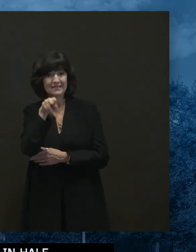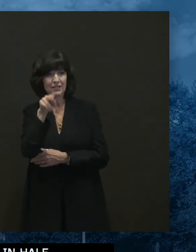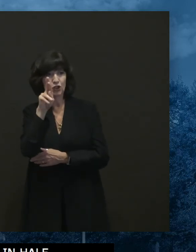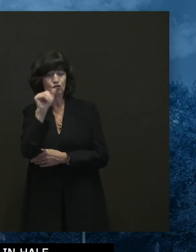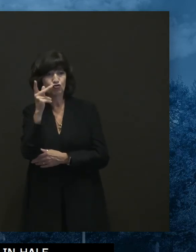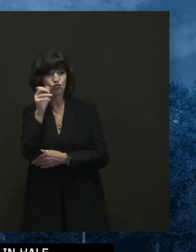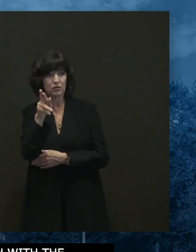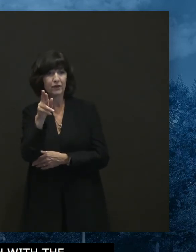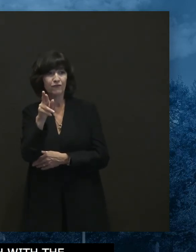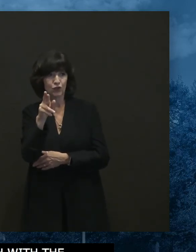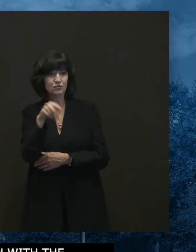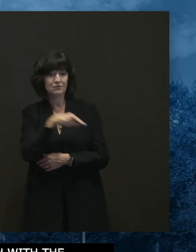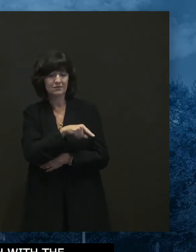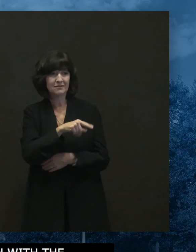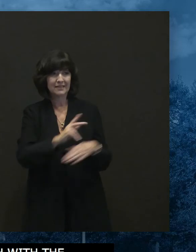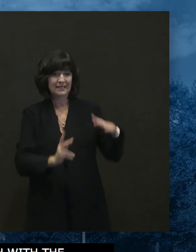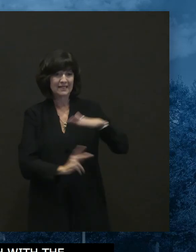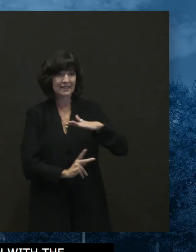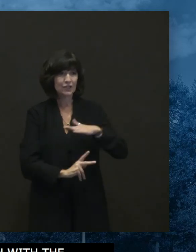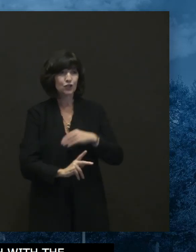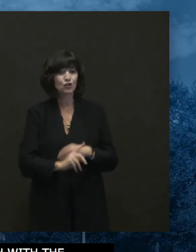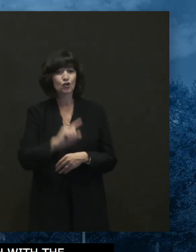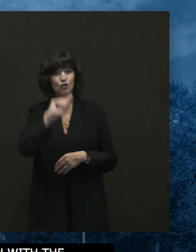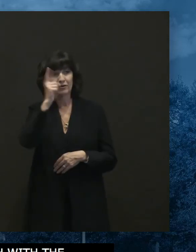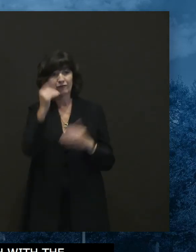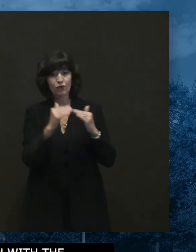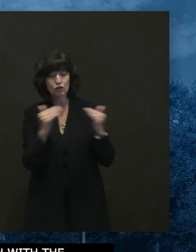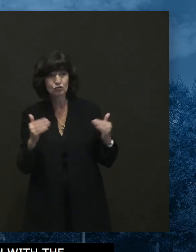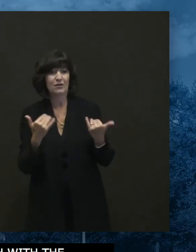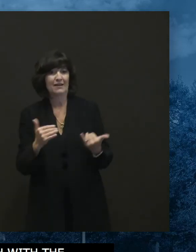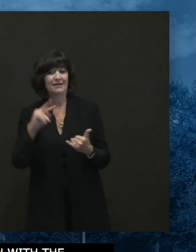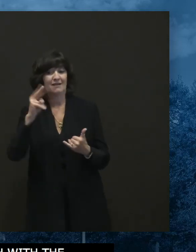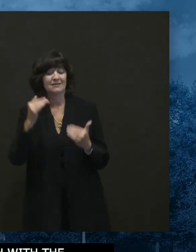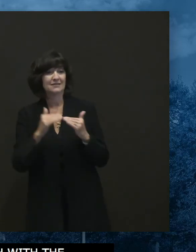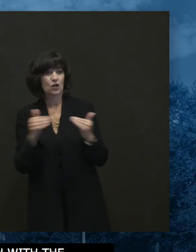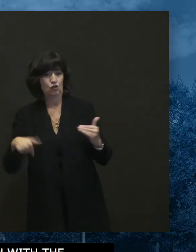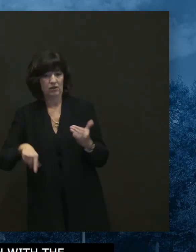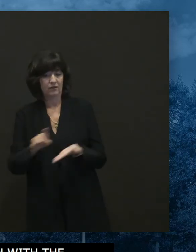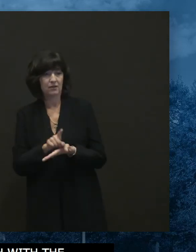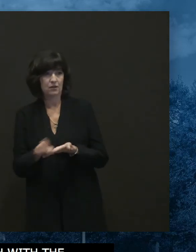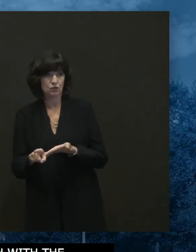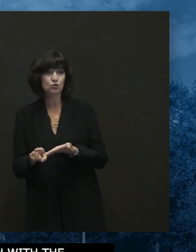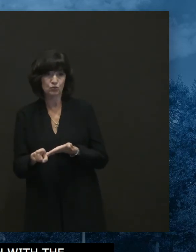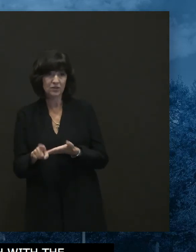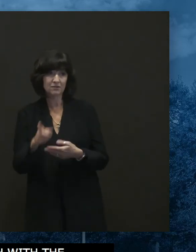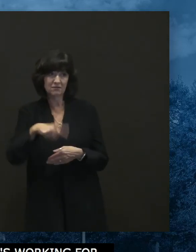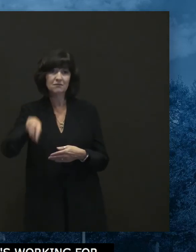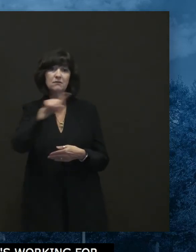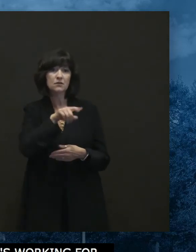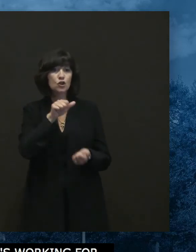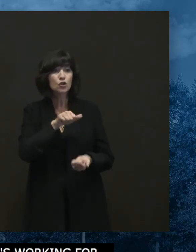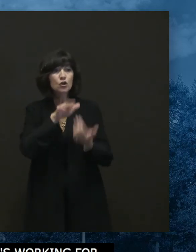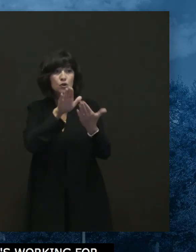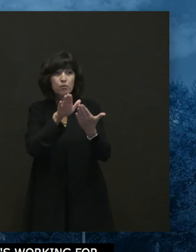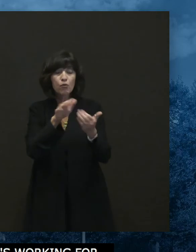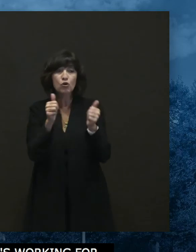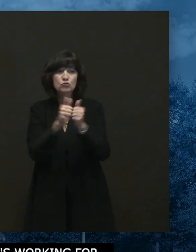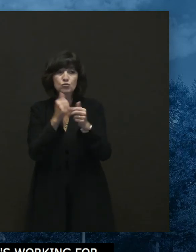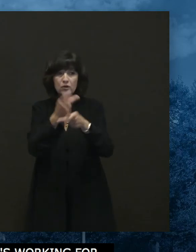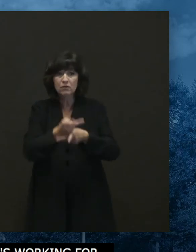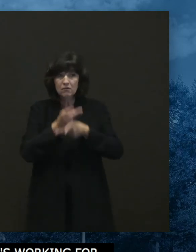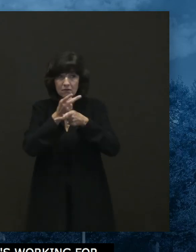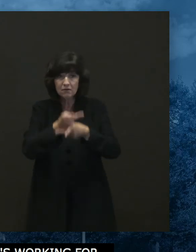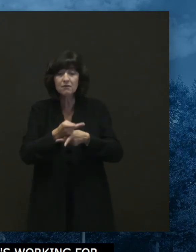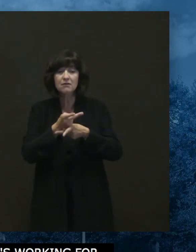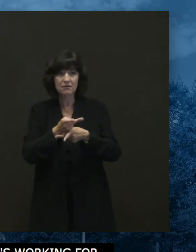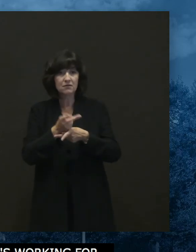and they are rolling in their second and third graders this week. So it's working for those who have approached it with a lot of thought and precautions